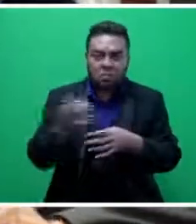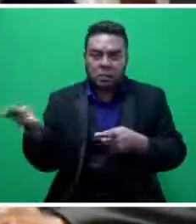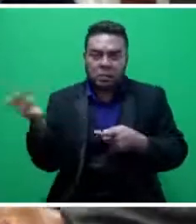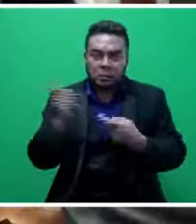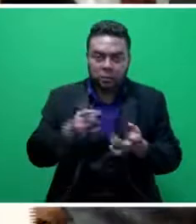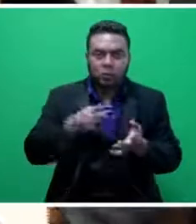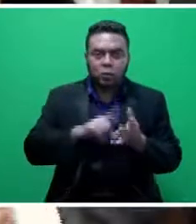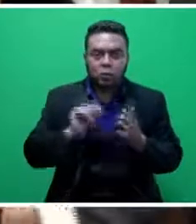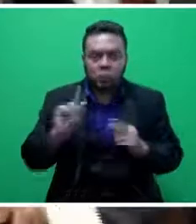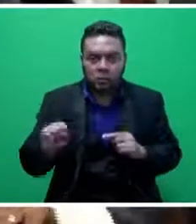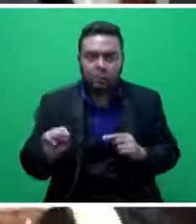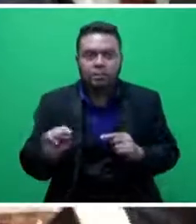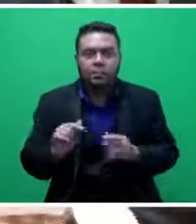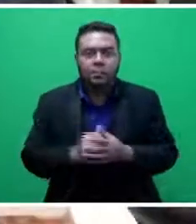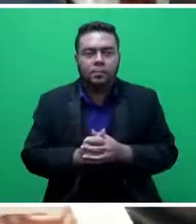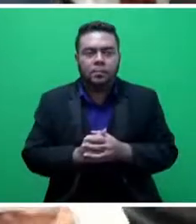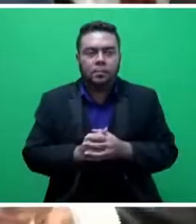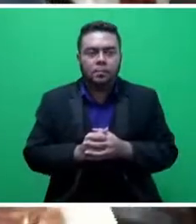helps them positively with their cash flow.